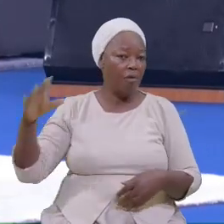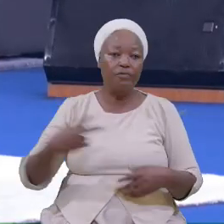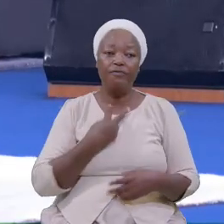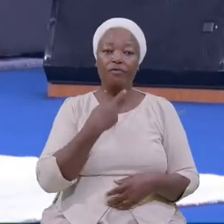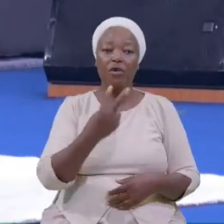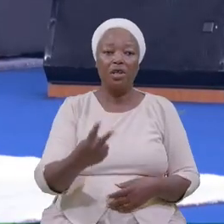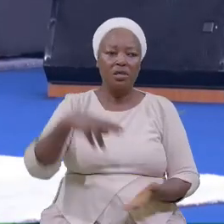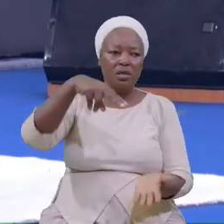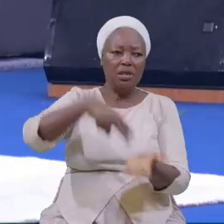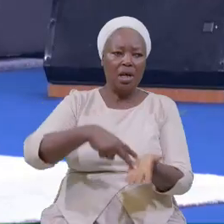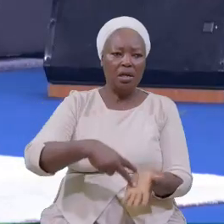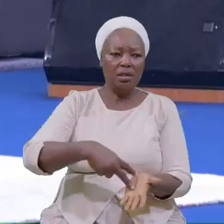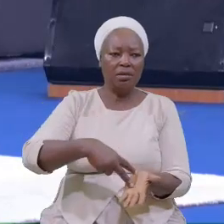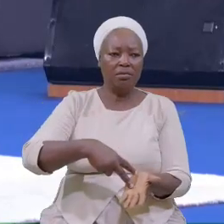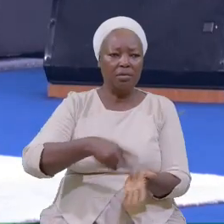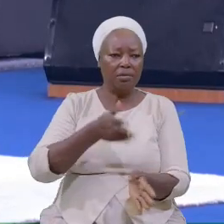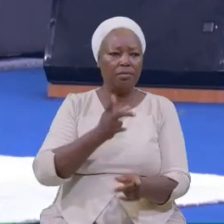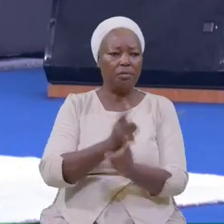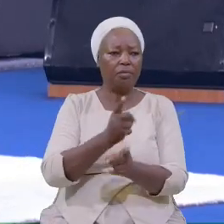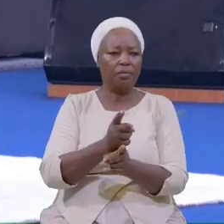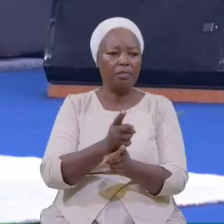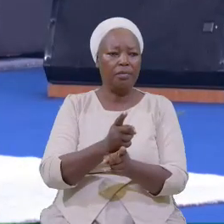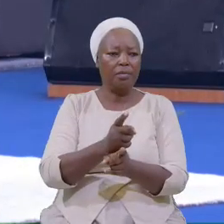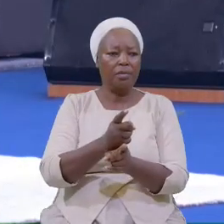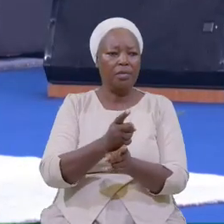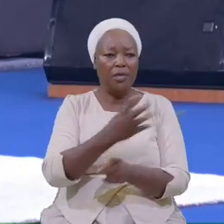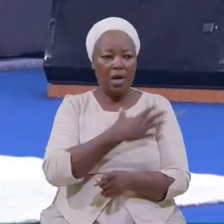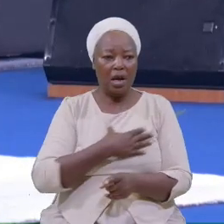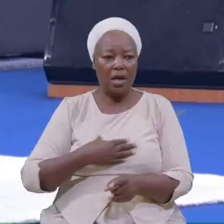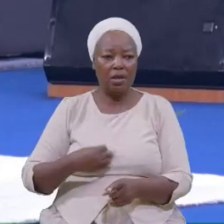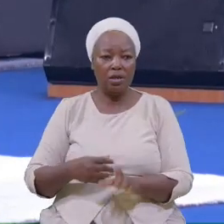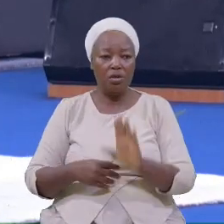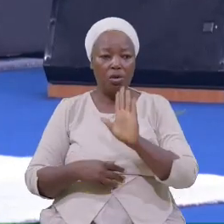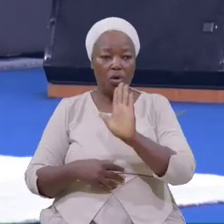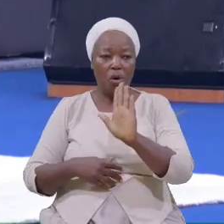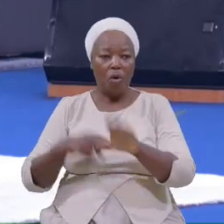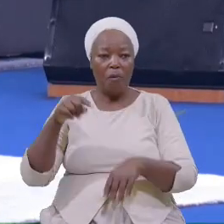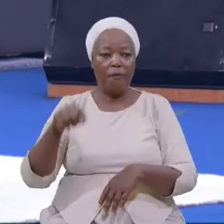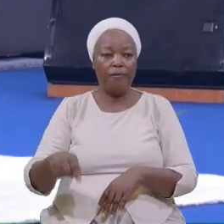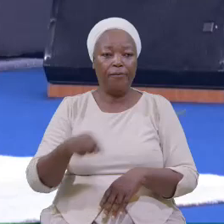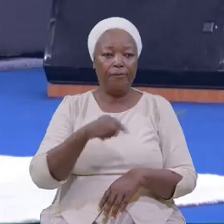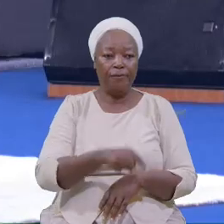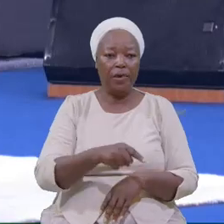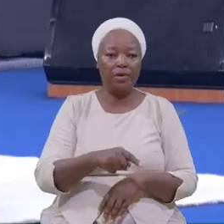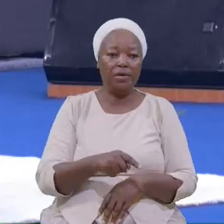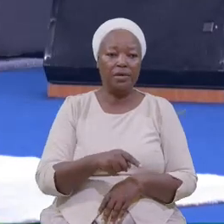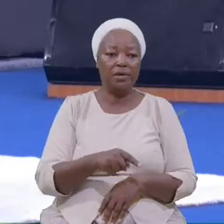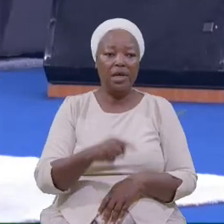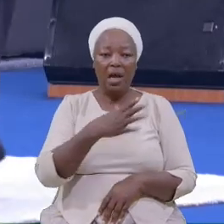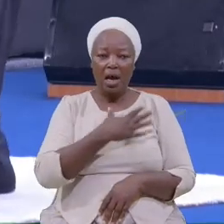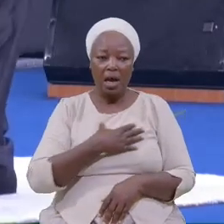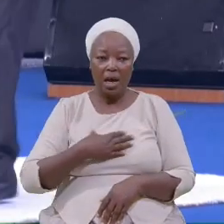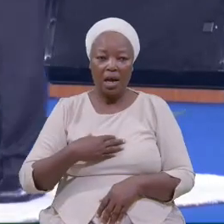stand upright and thy feet on thy feet. And